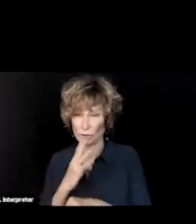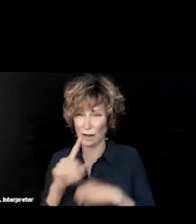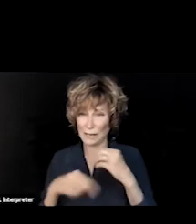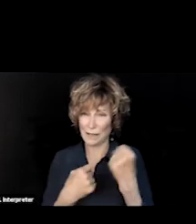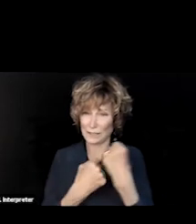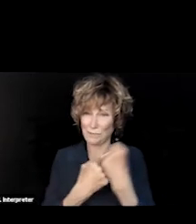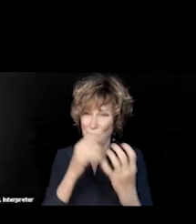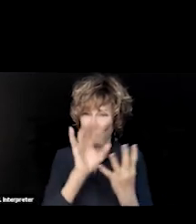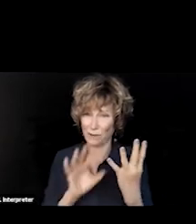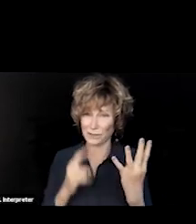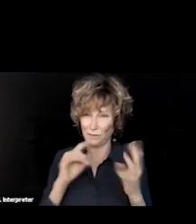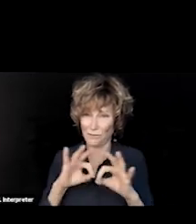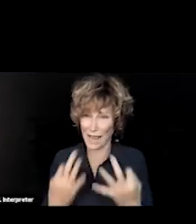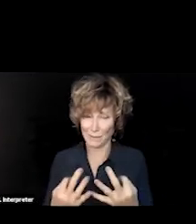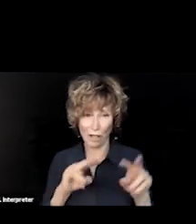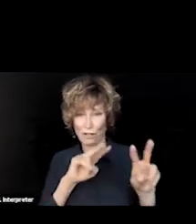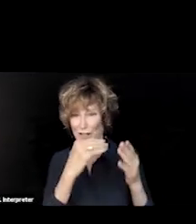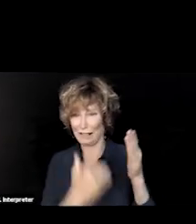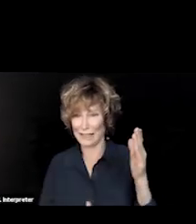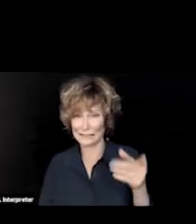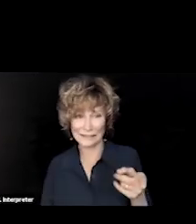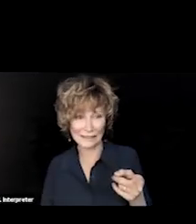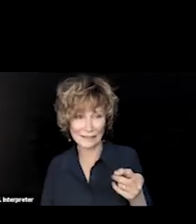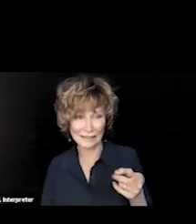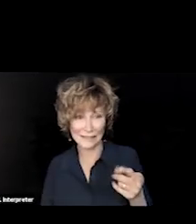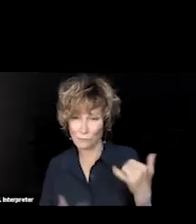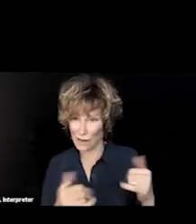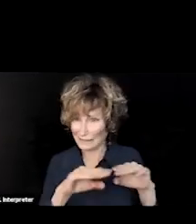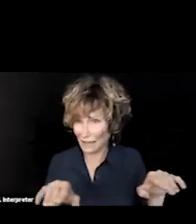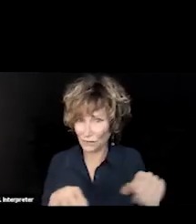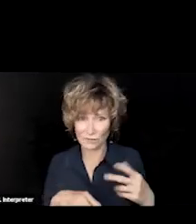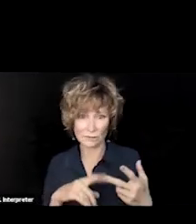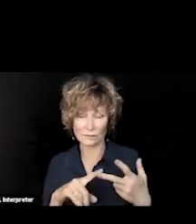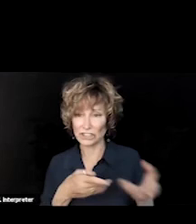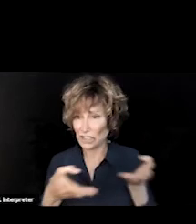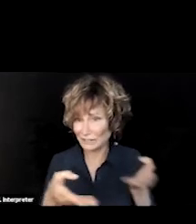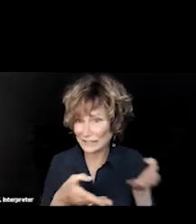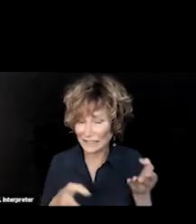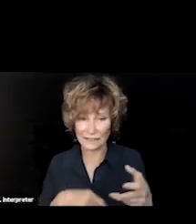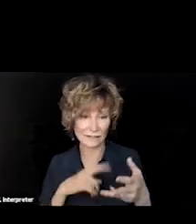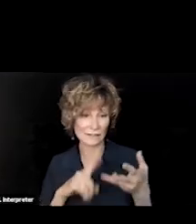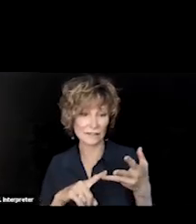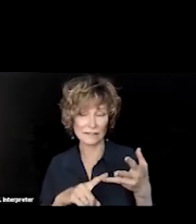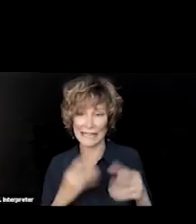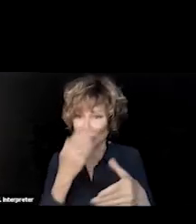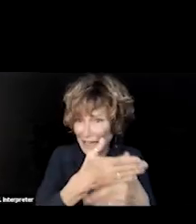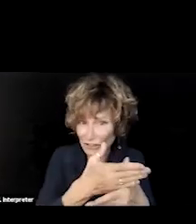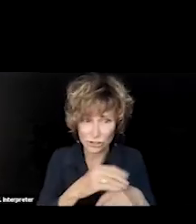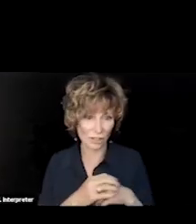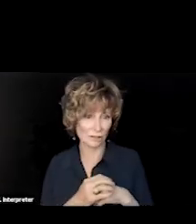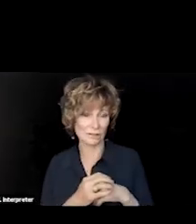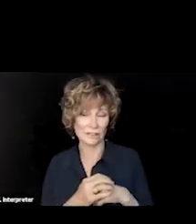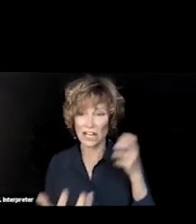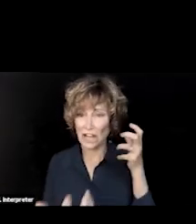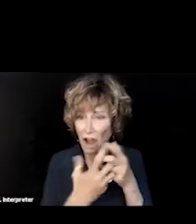support options for families? Look at this list. We talk about present levels, we talk about services, we talk about interventions. We